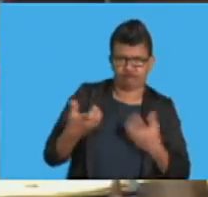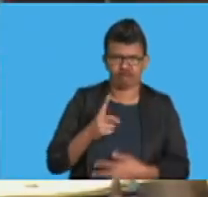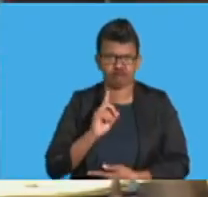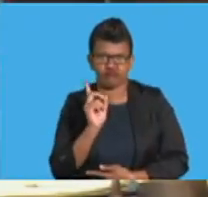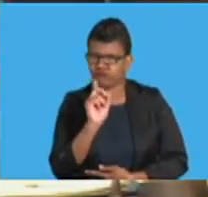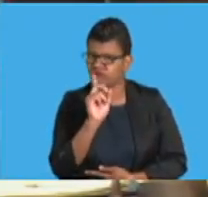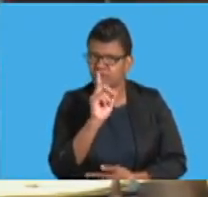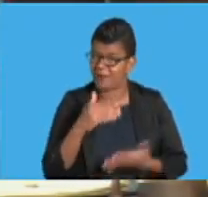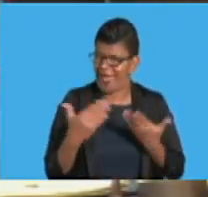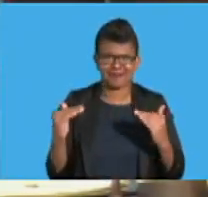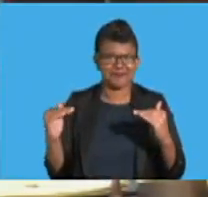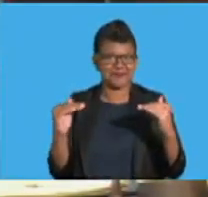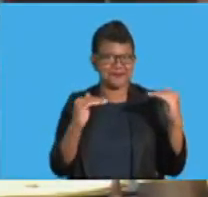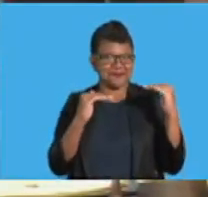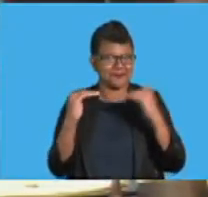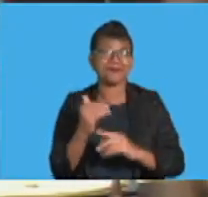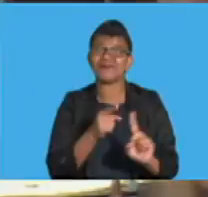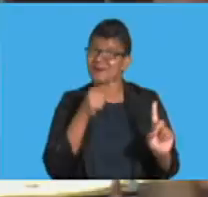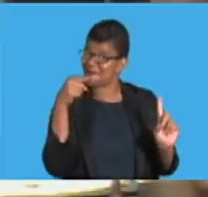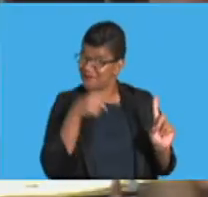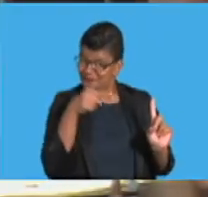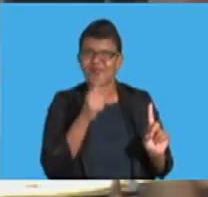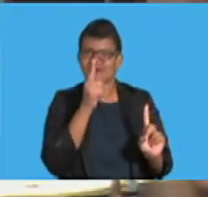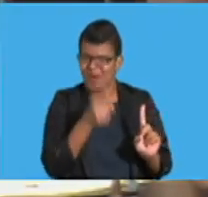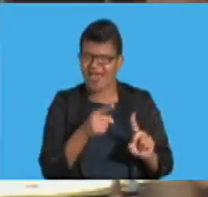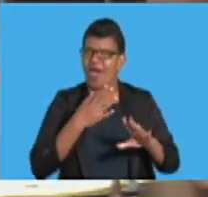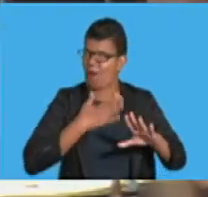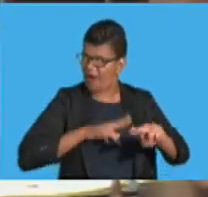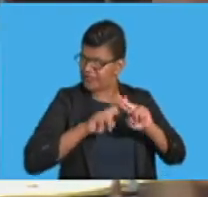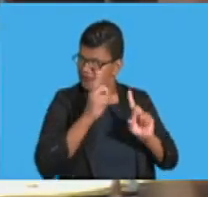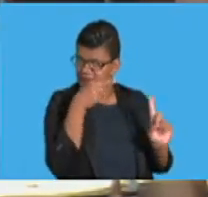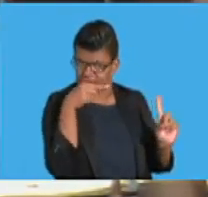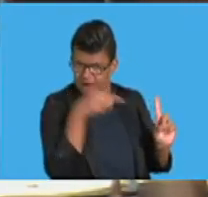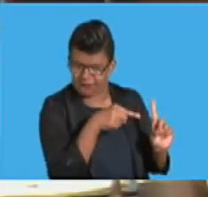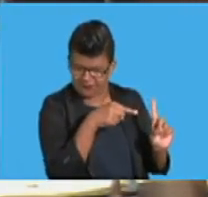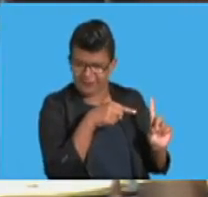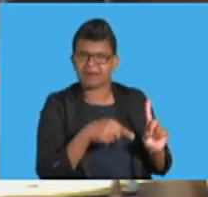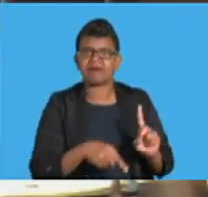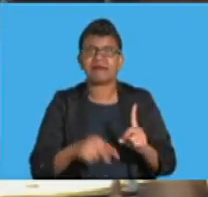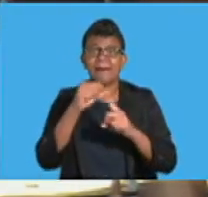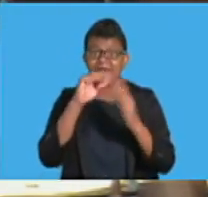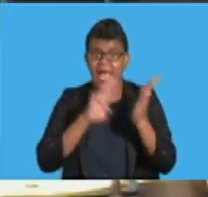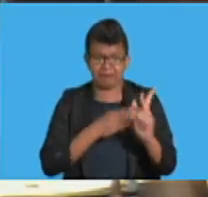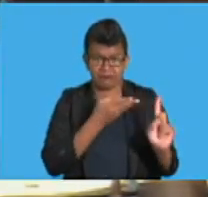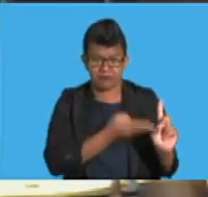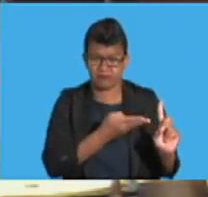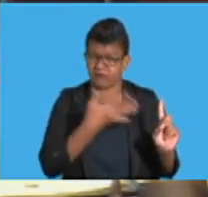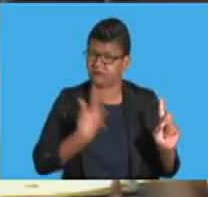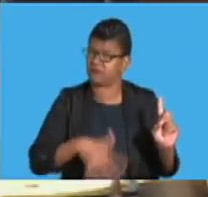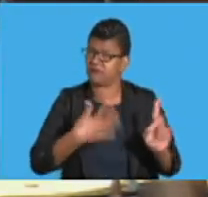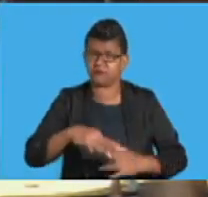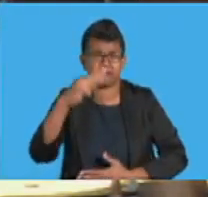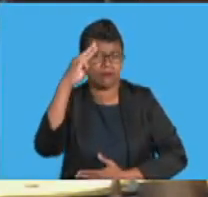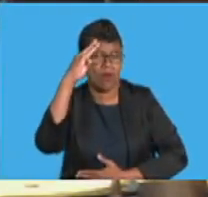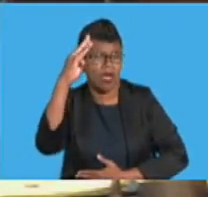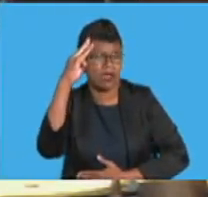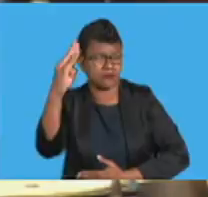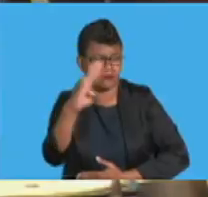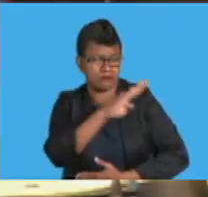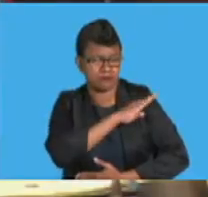Speaker, which Fiji First, under the leadership of our Honourable Prime Minister and our government, is so diligently dedicated to